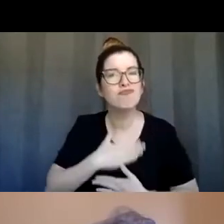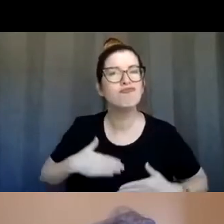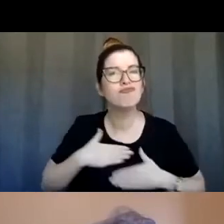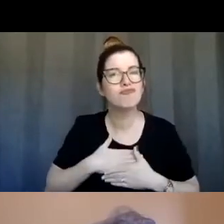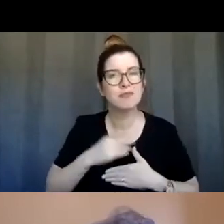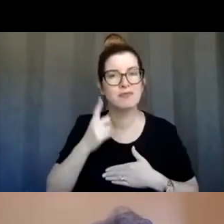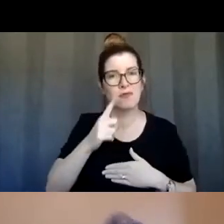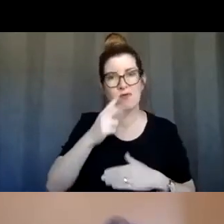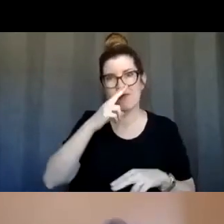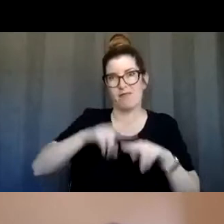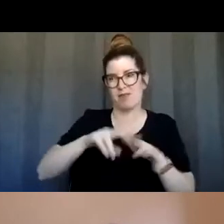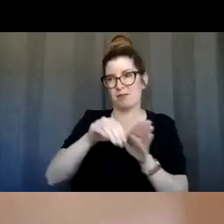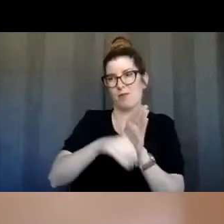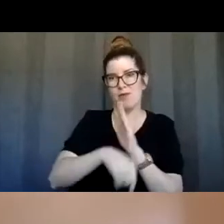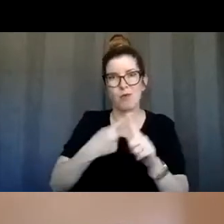little?